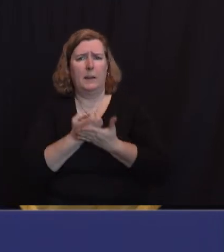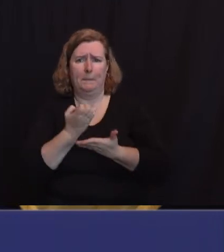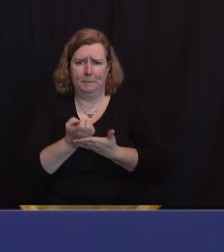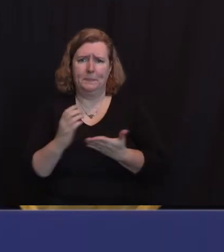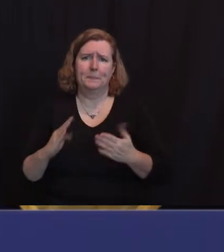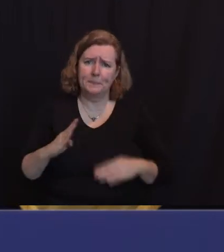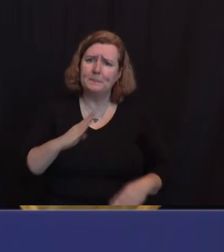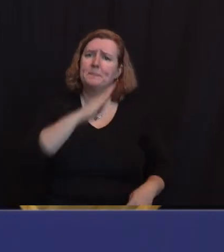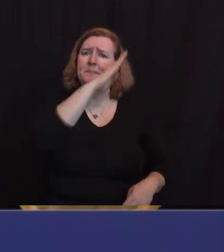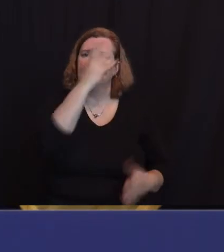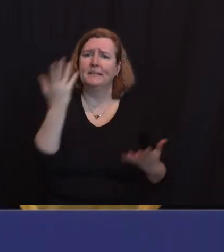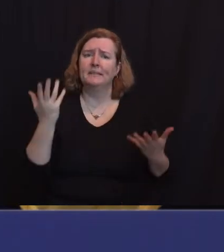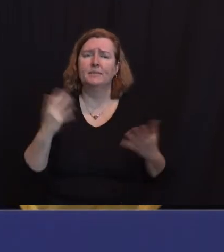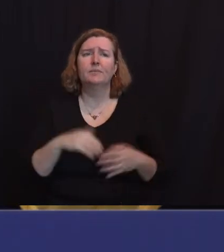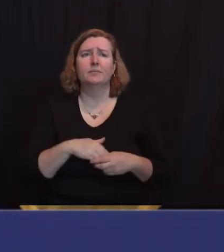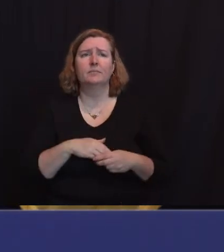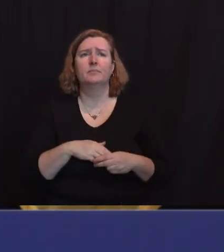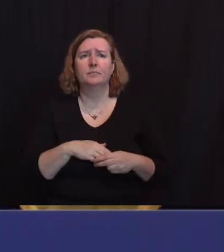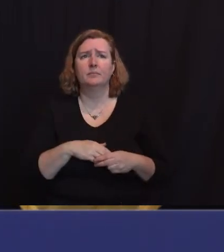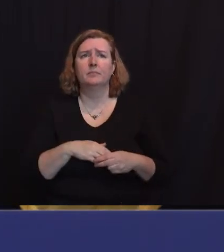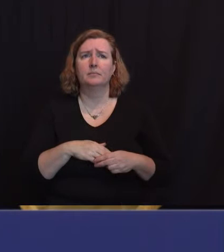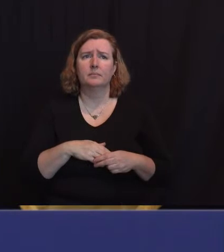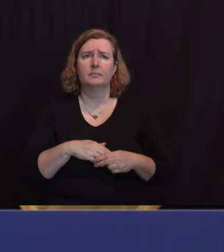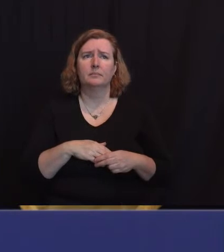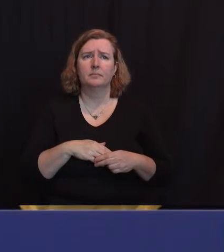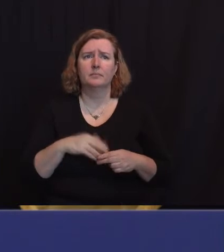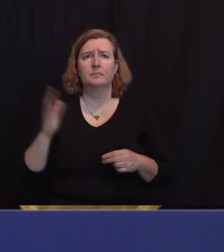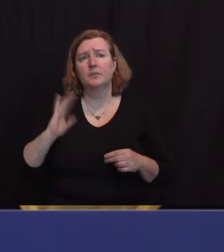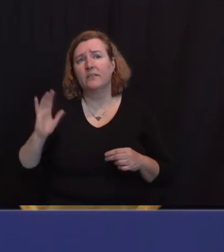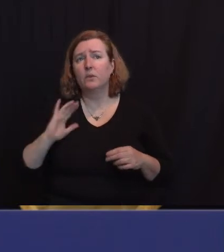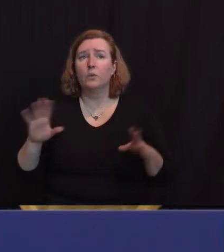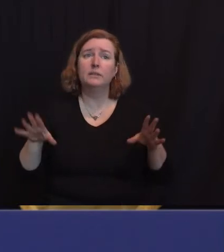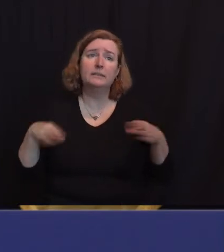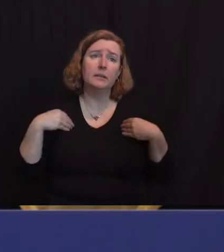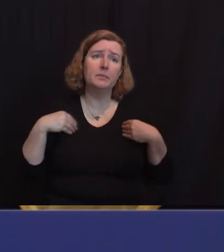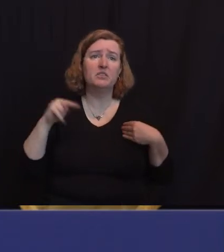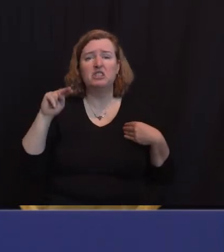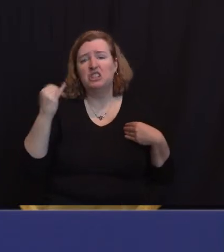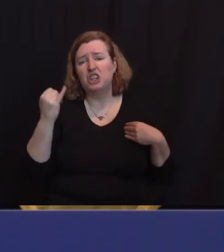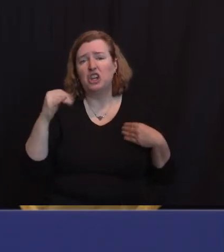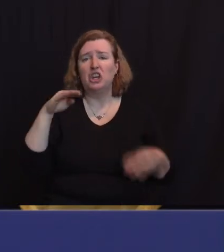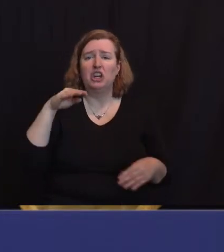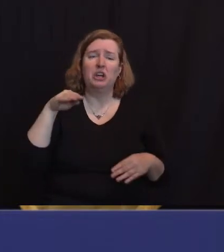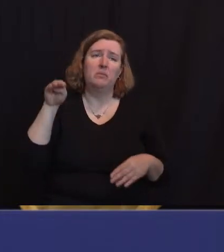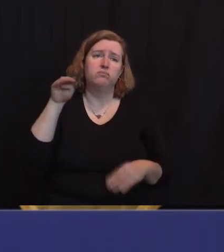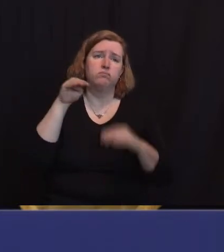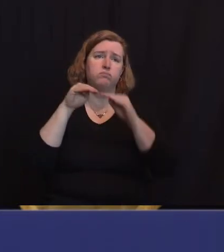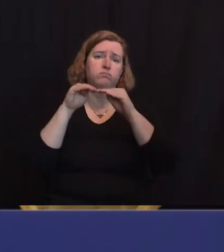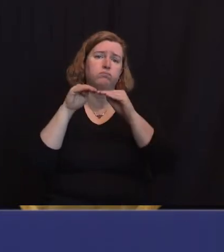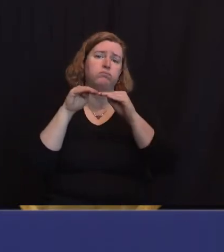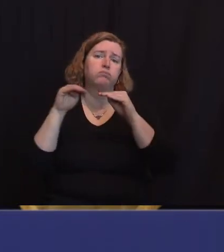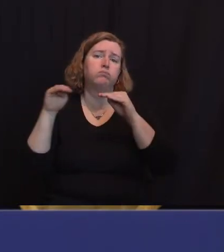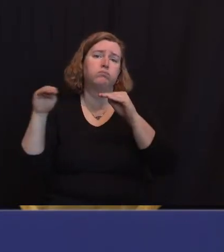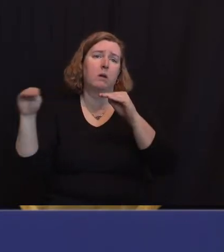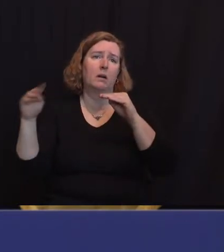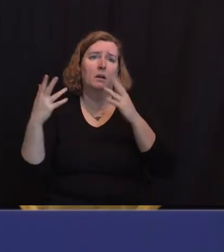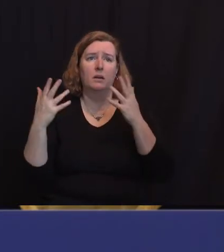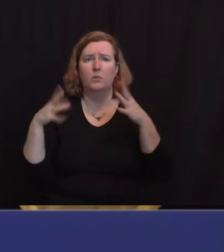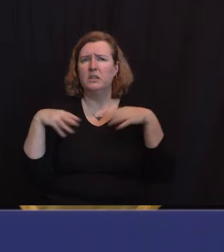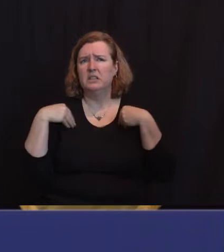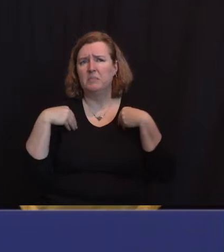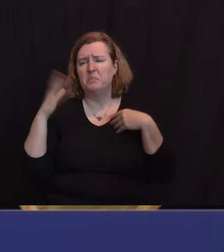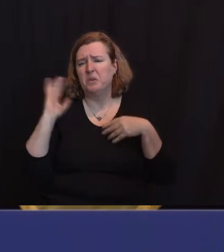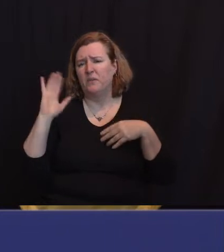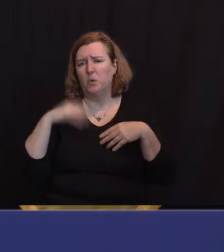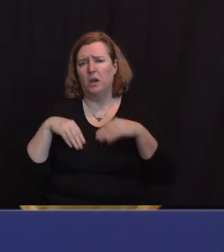old days. We accepted the fact that we were not growing, that our revenues were stale, and that you had a sort of